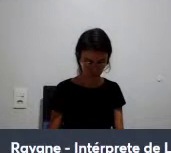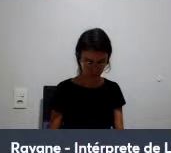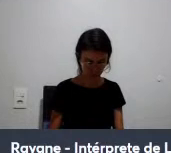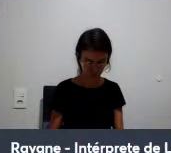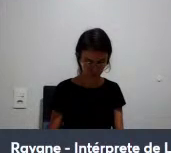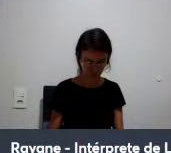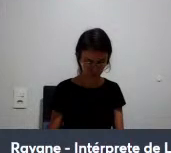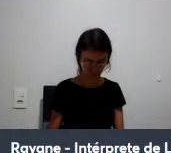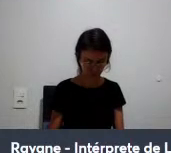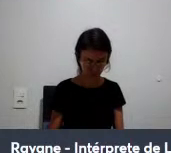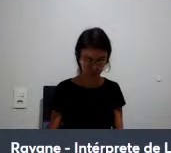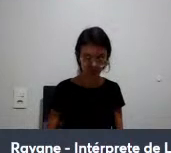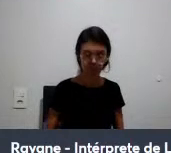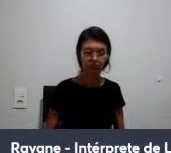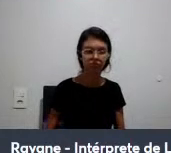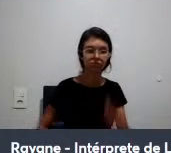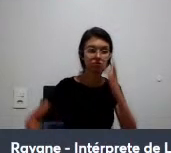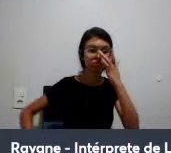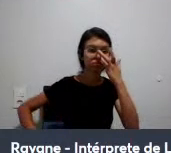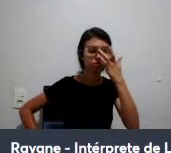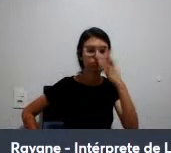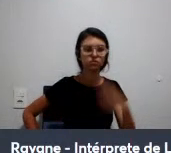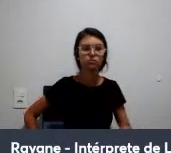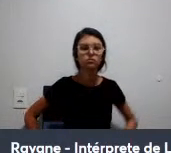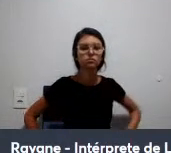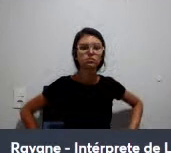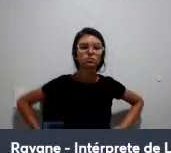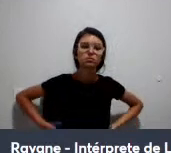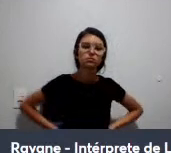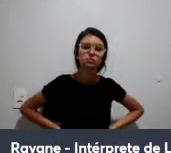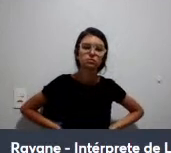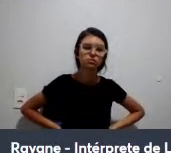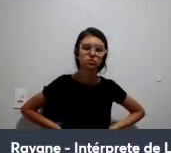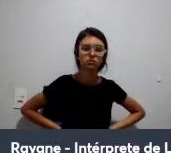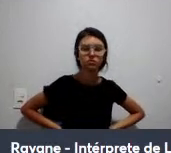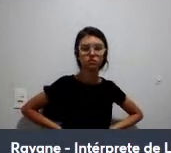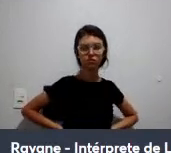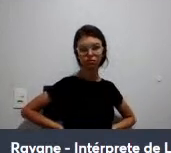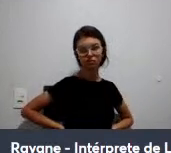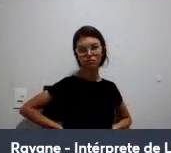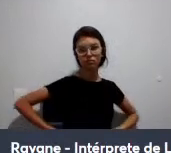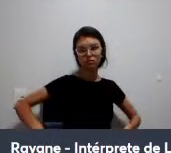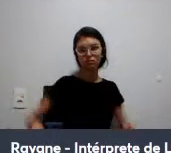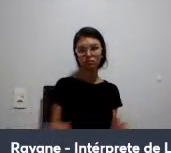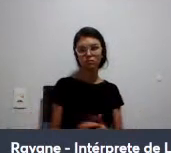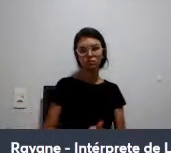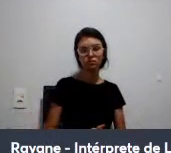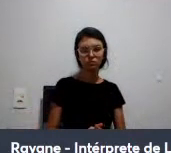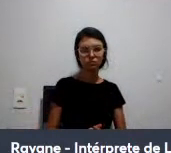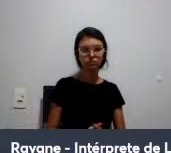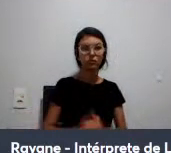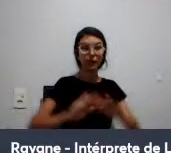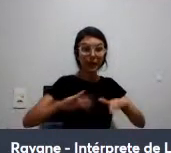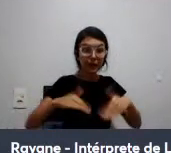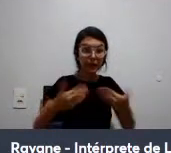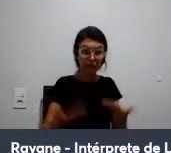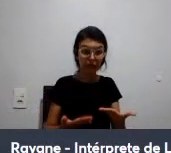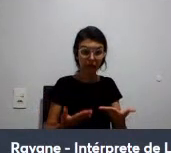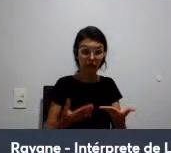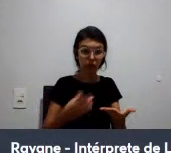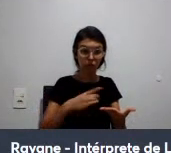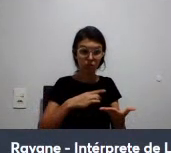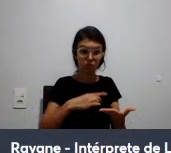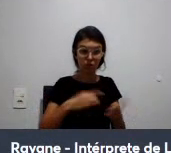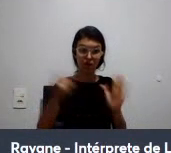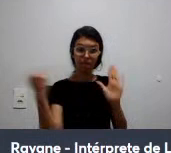sorted and theorized in Europe and published in Europe. Então, é dado coletado no